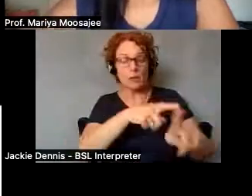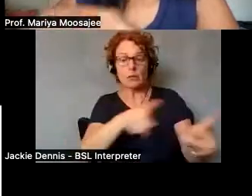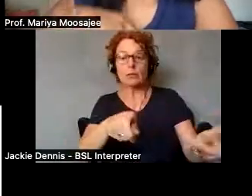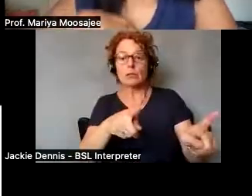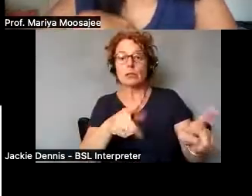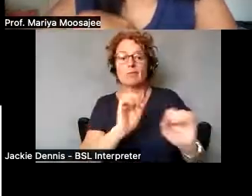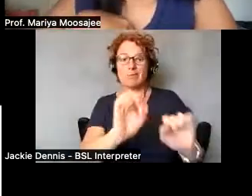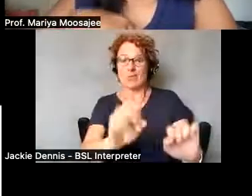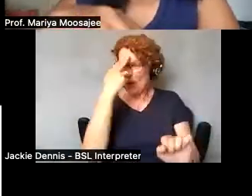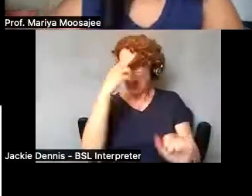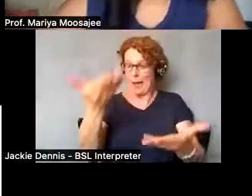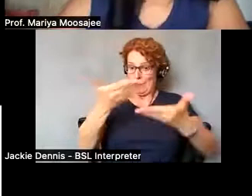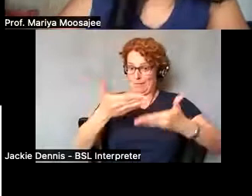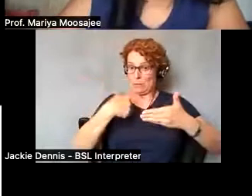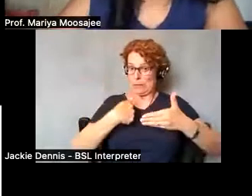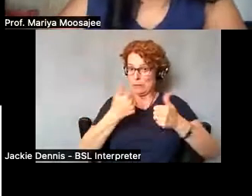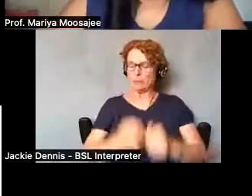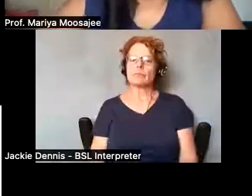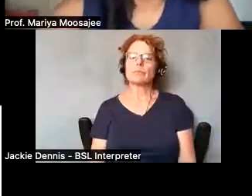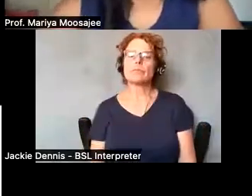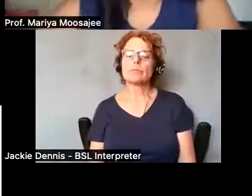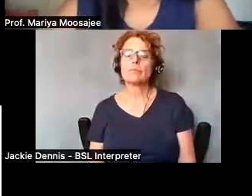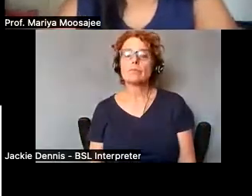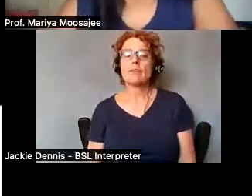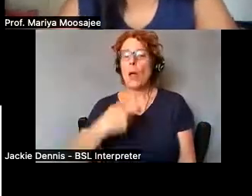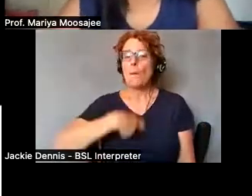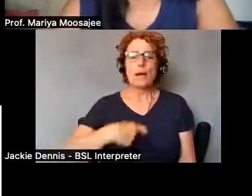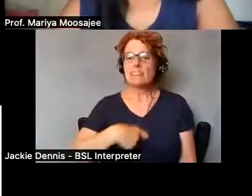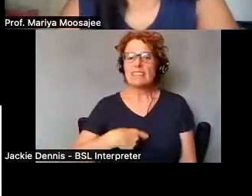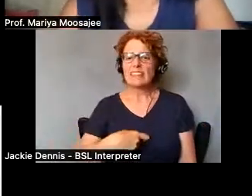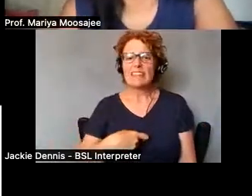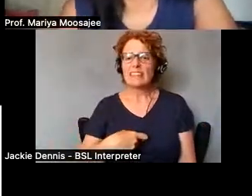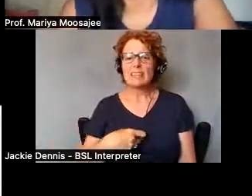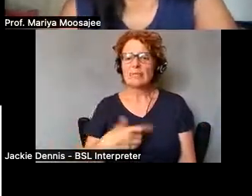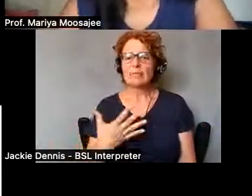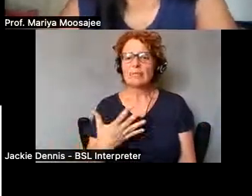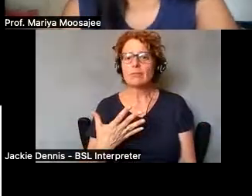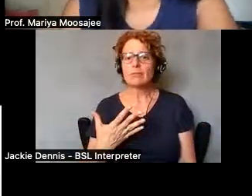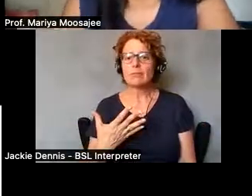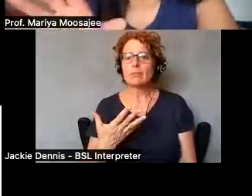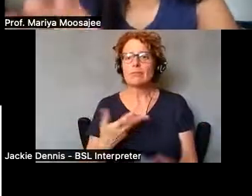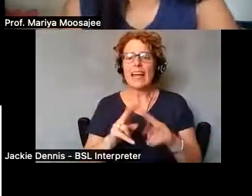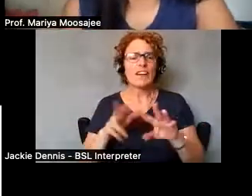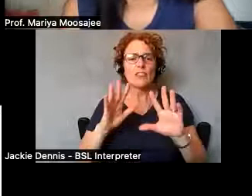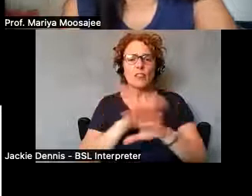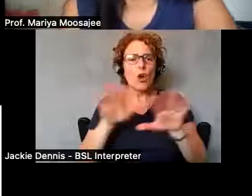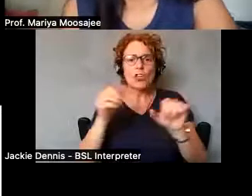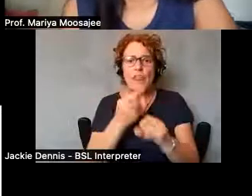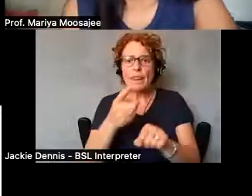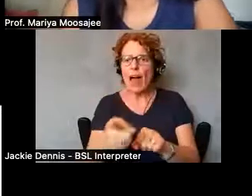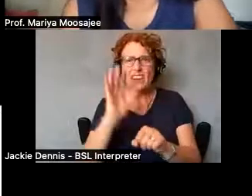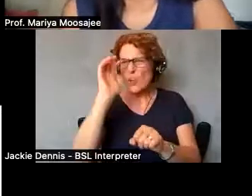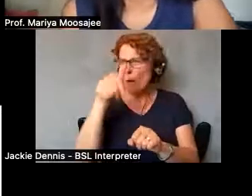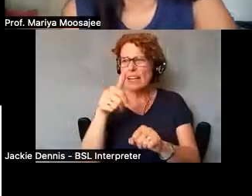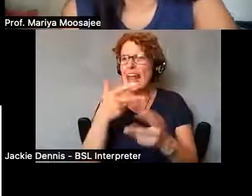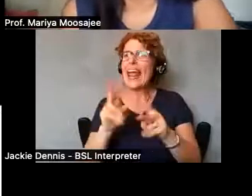put your name forward. Personally, I wouldn't ever need to do that. So if you've not done that, don't worry. If you've ever come to